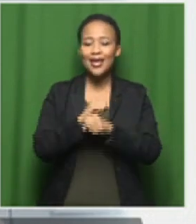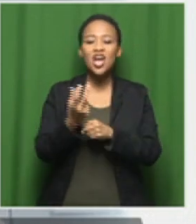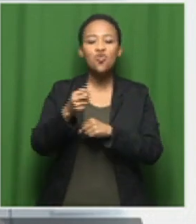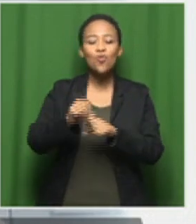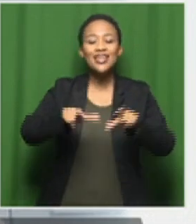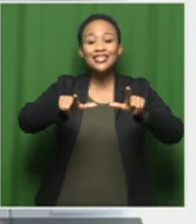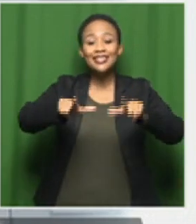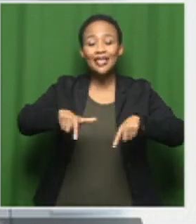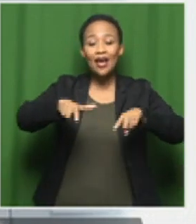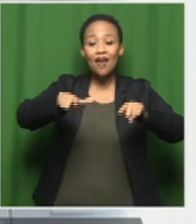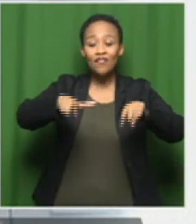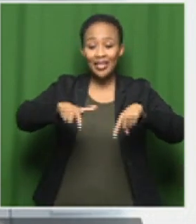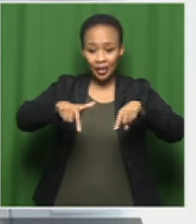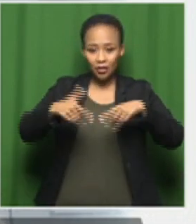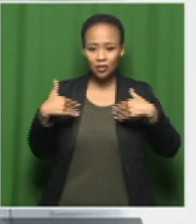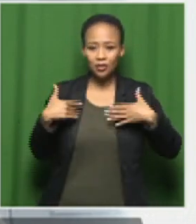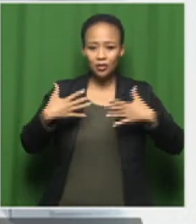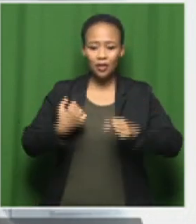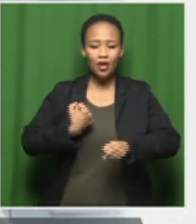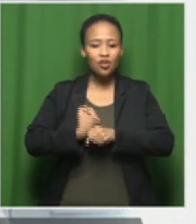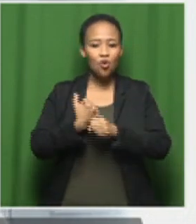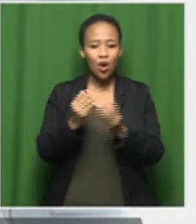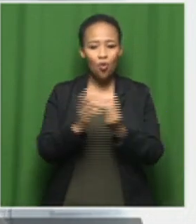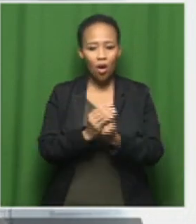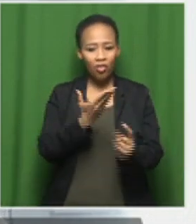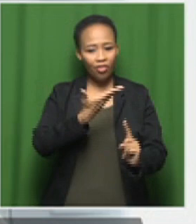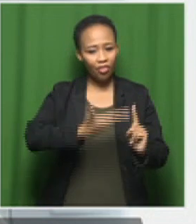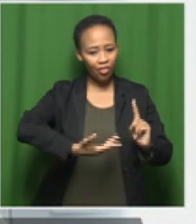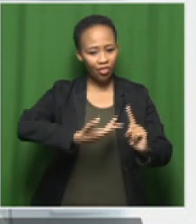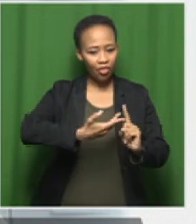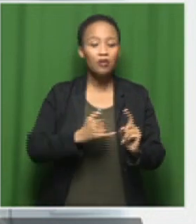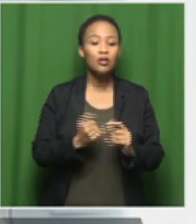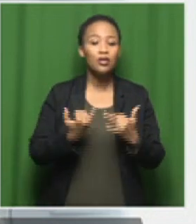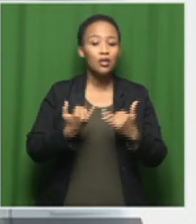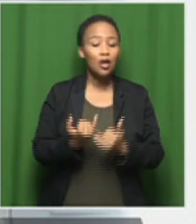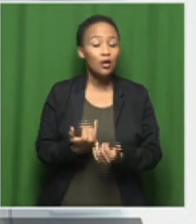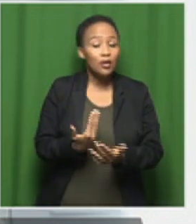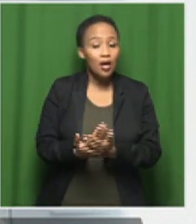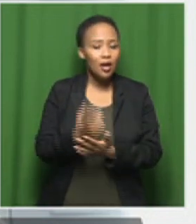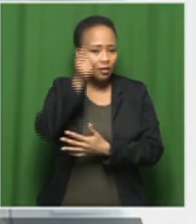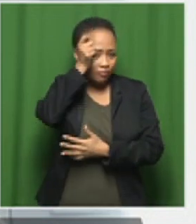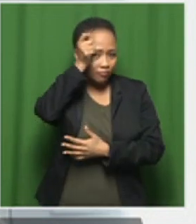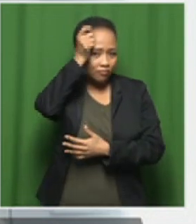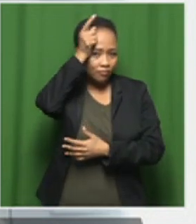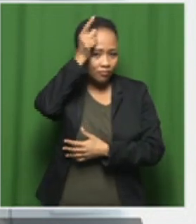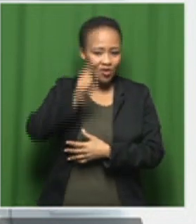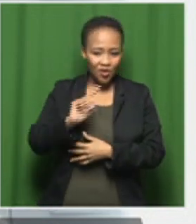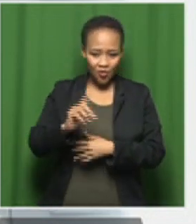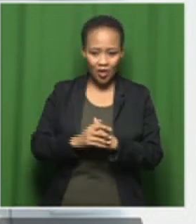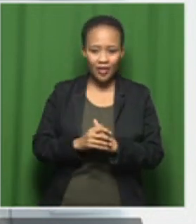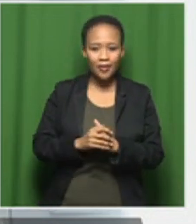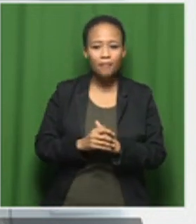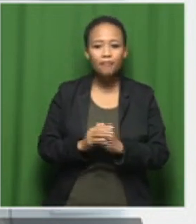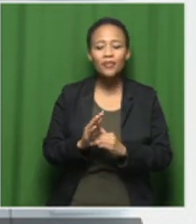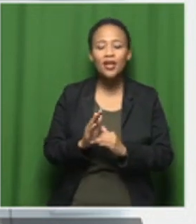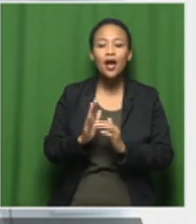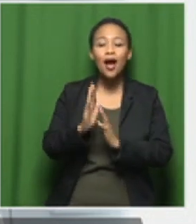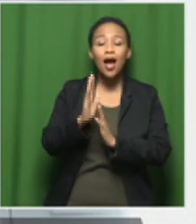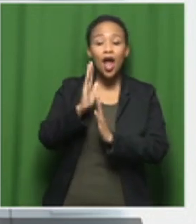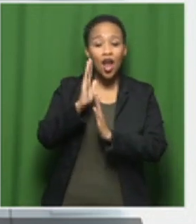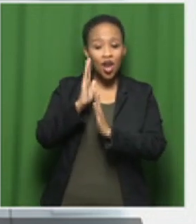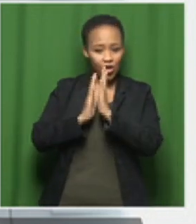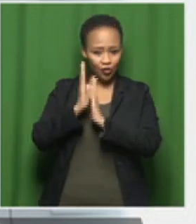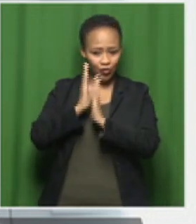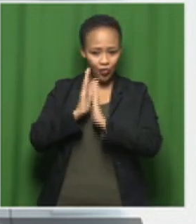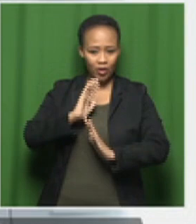work understand that it looks at our history. And one understands that our history has there's a lot of beautiful parts